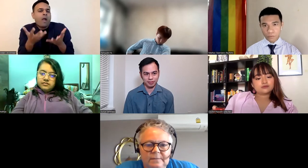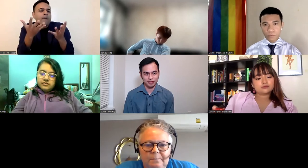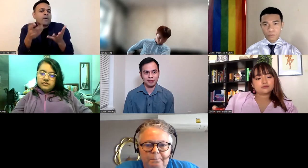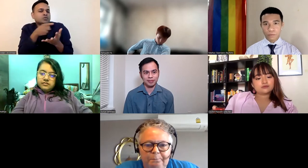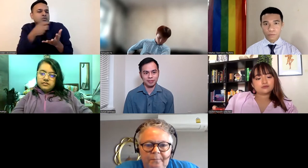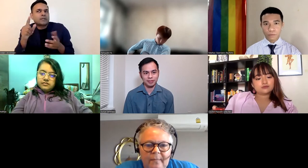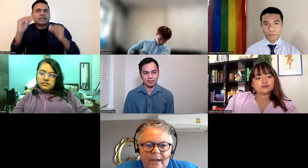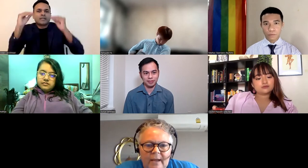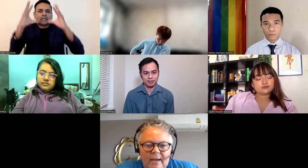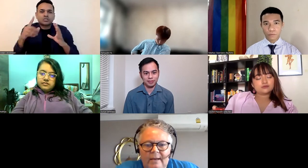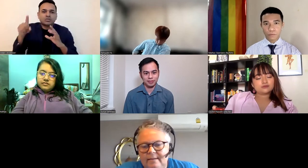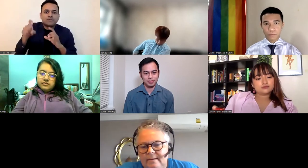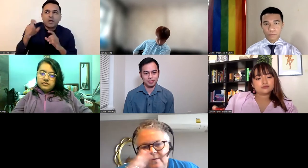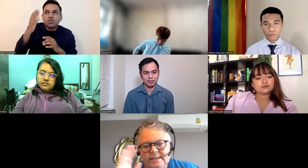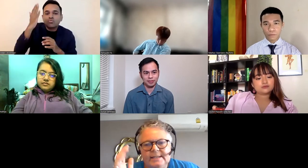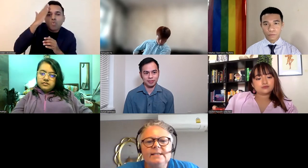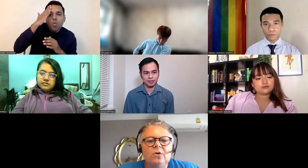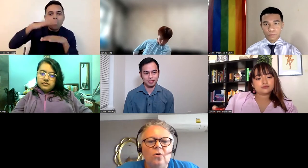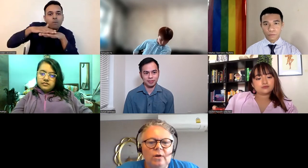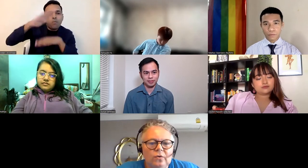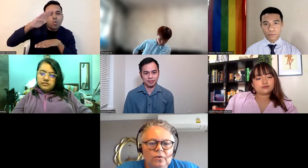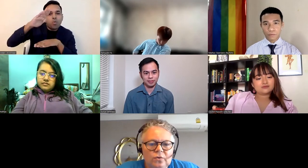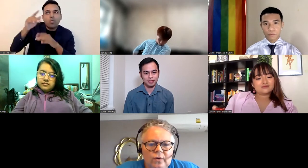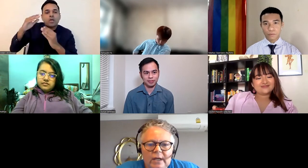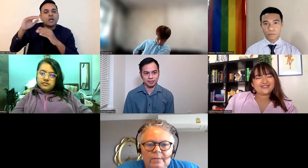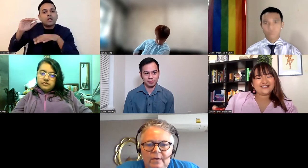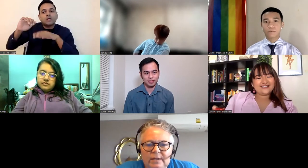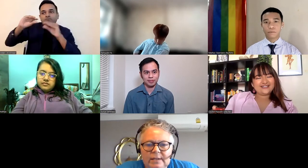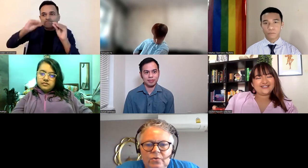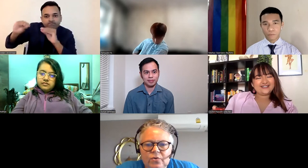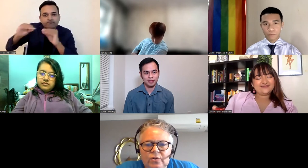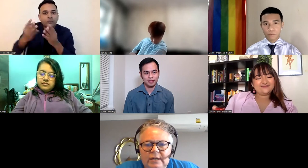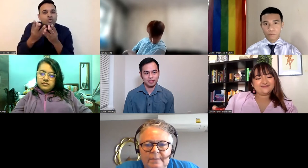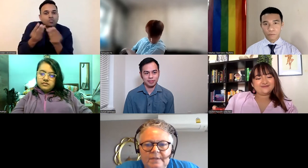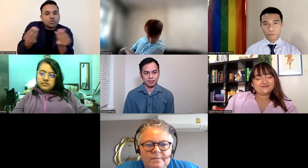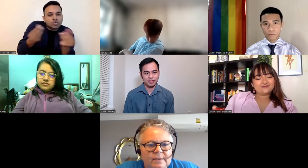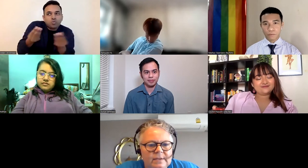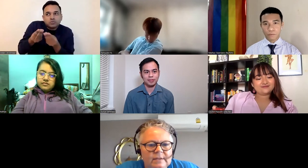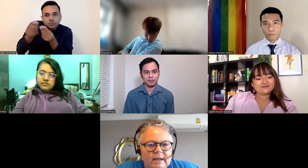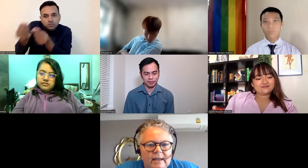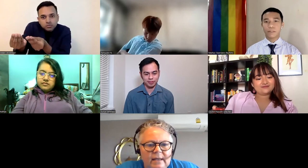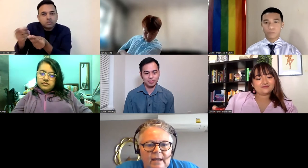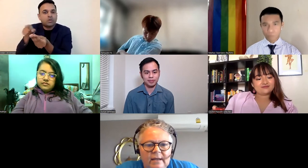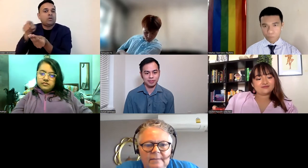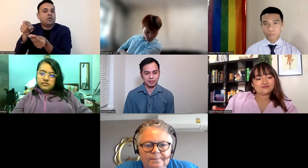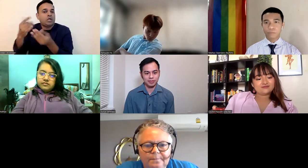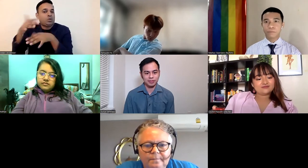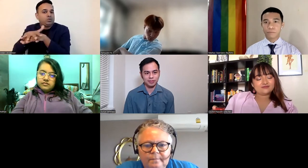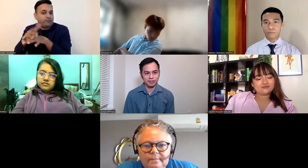onset? The question is longer, also talking about institutional gaps, but I